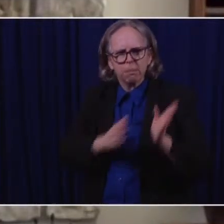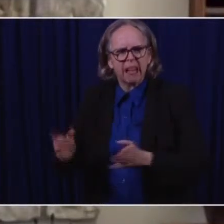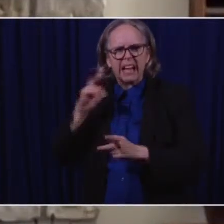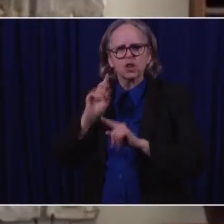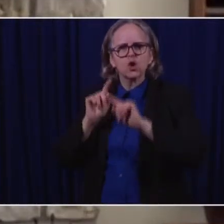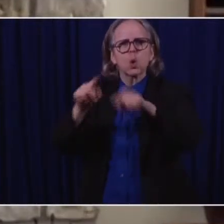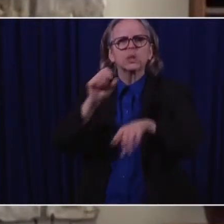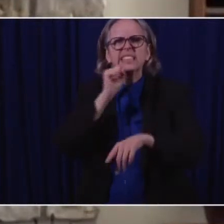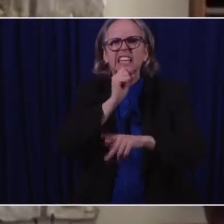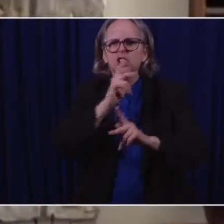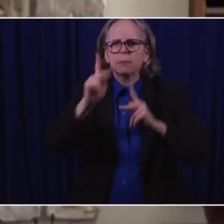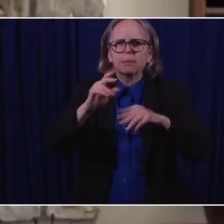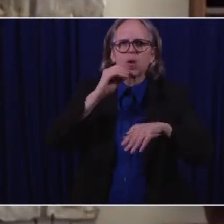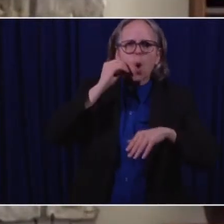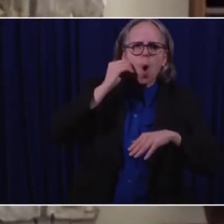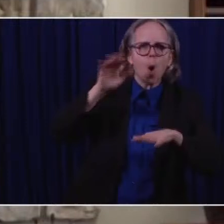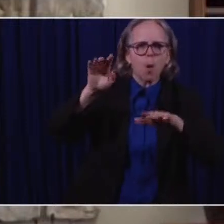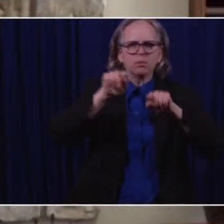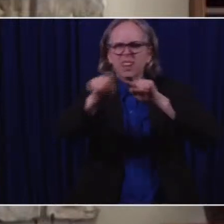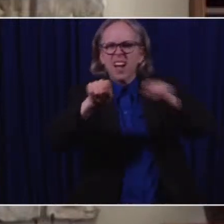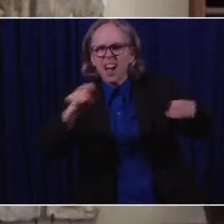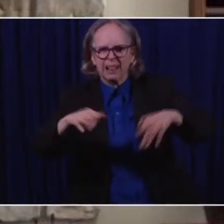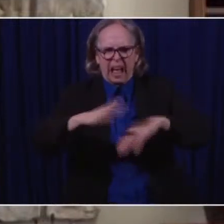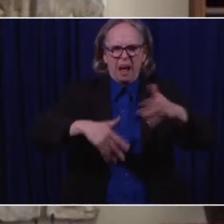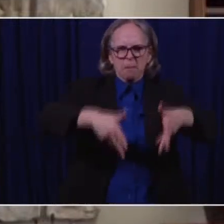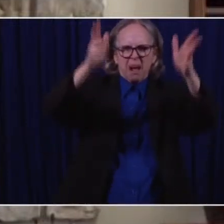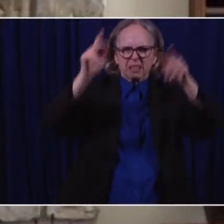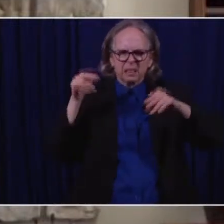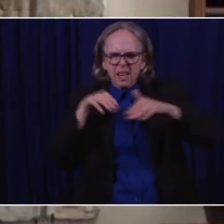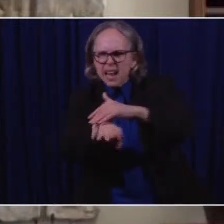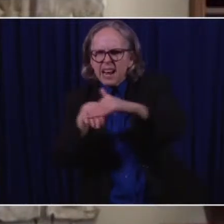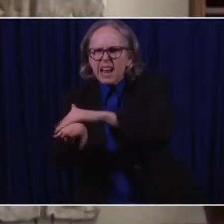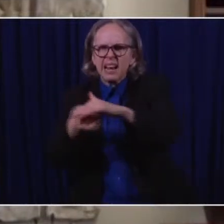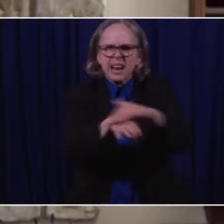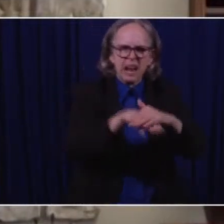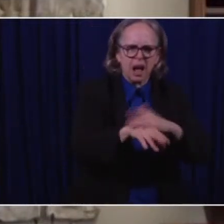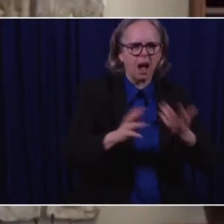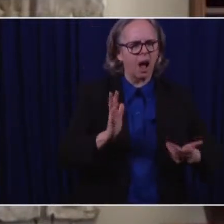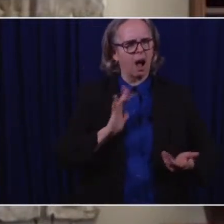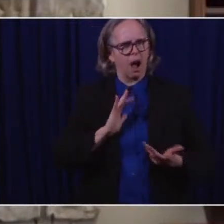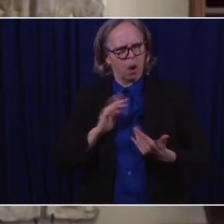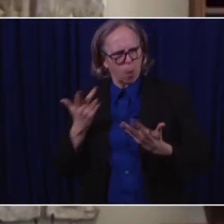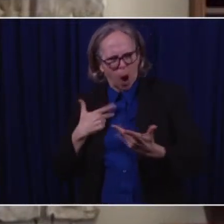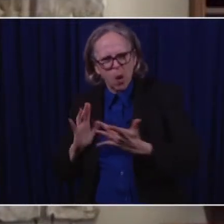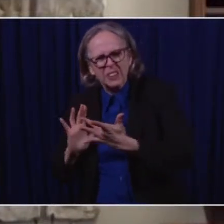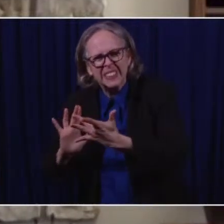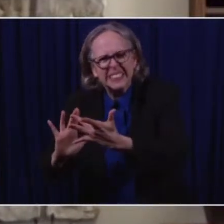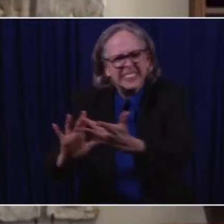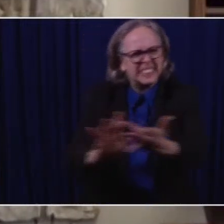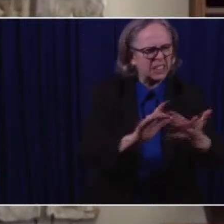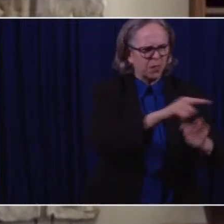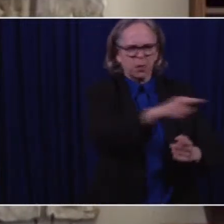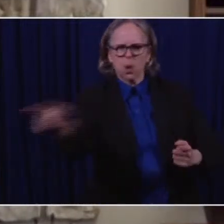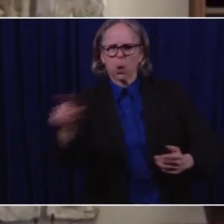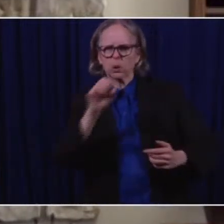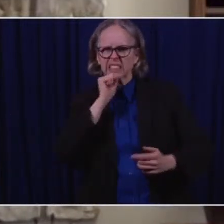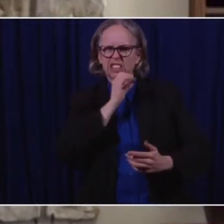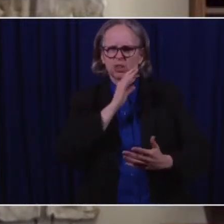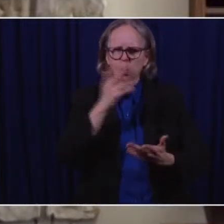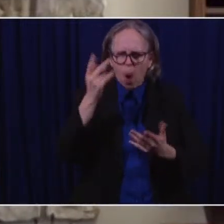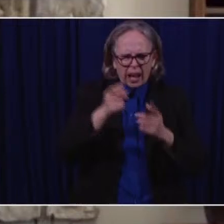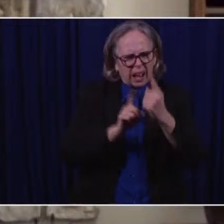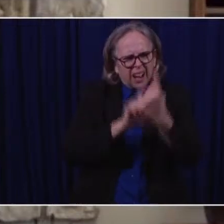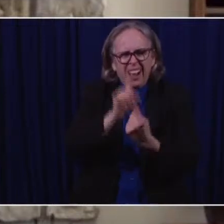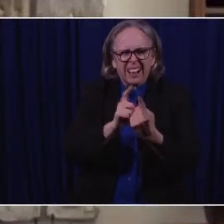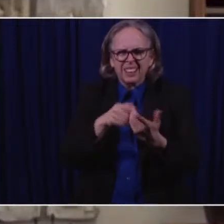are been working on ways to go out and do this single shot, the individual who is in their own home, who might